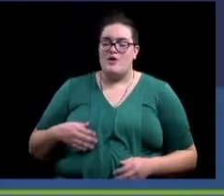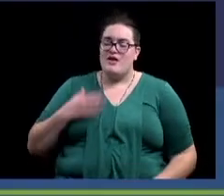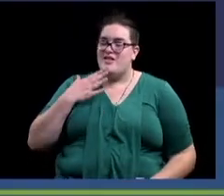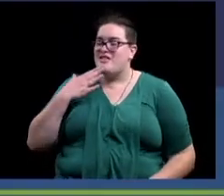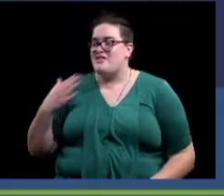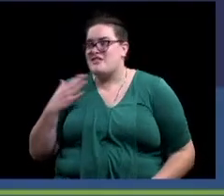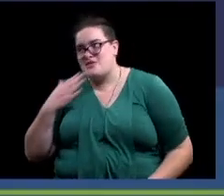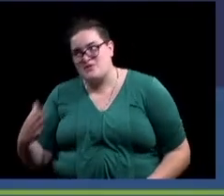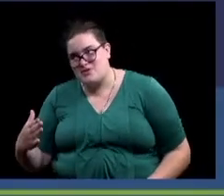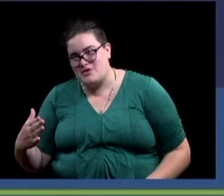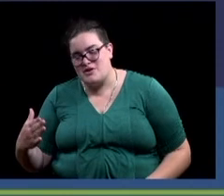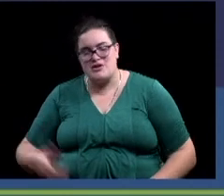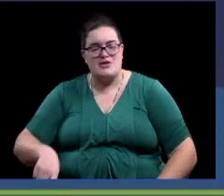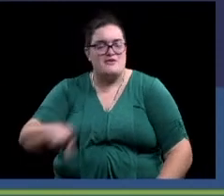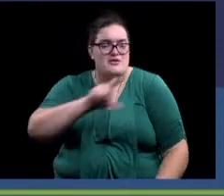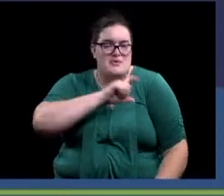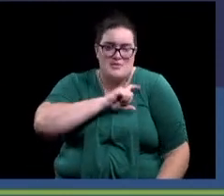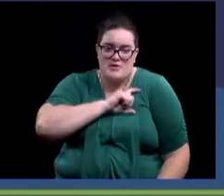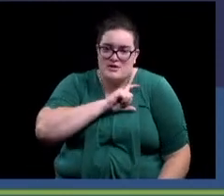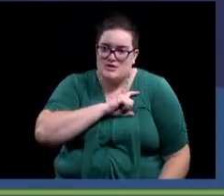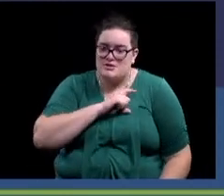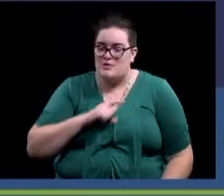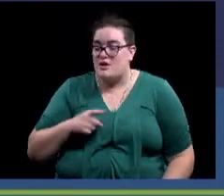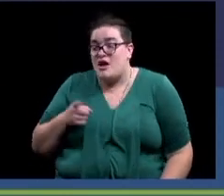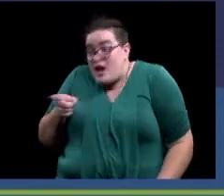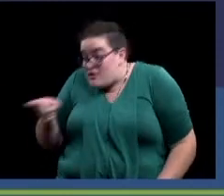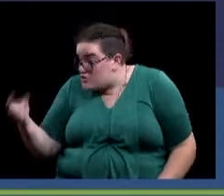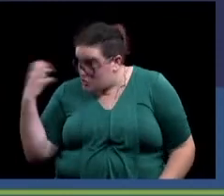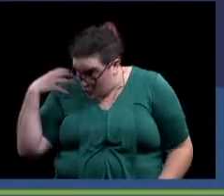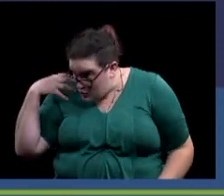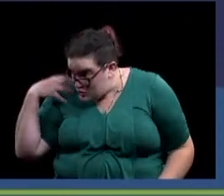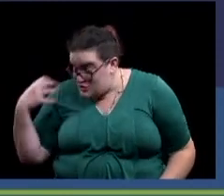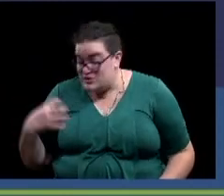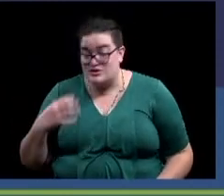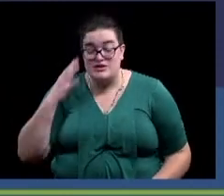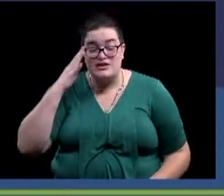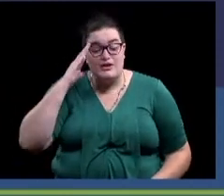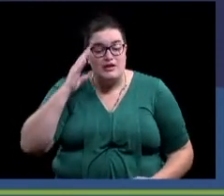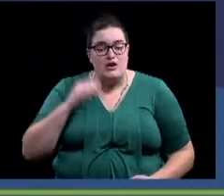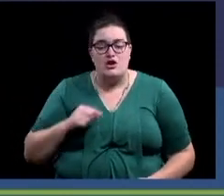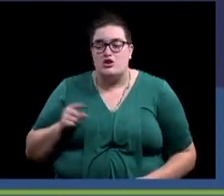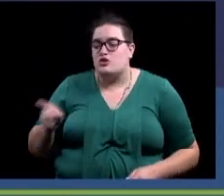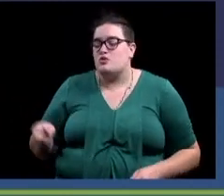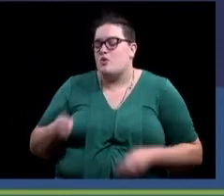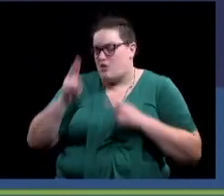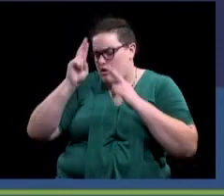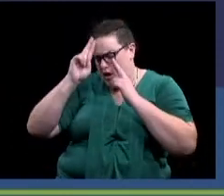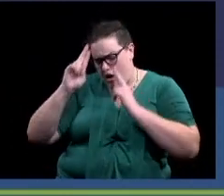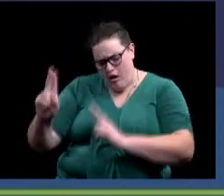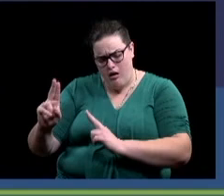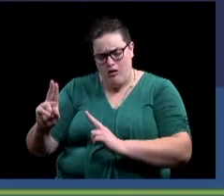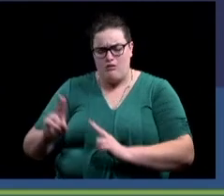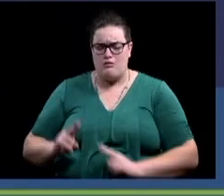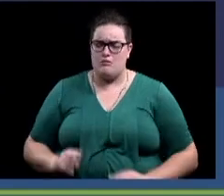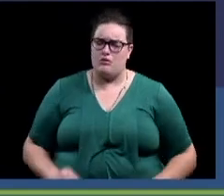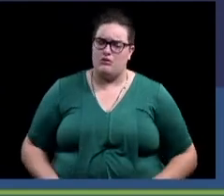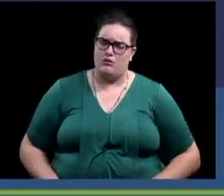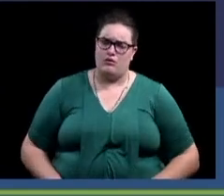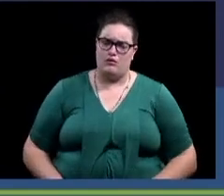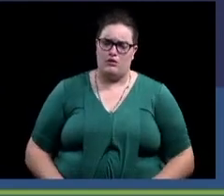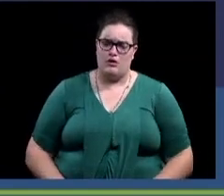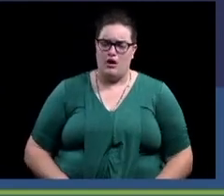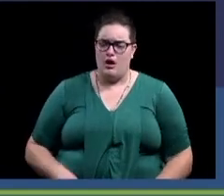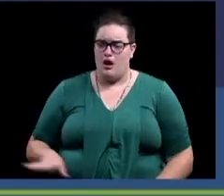think being an honorable officer is noble and hard work. And I have so much respect for you. In this report, we've been able